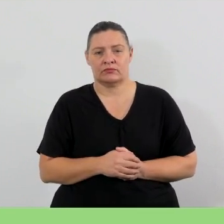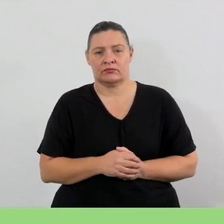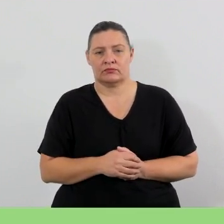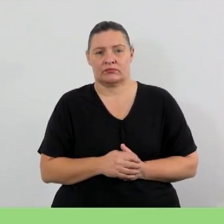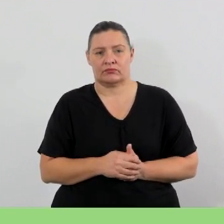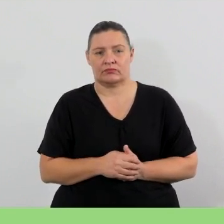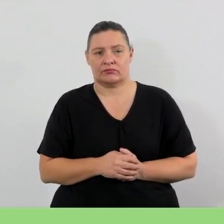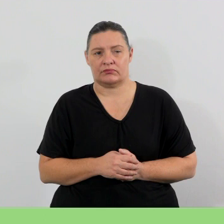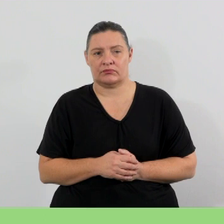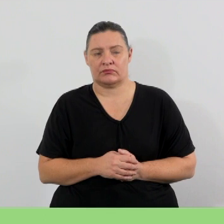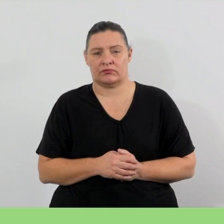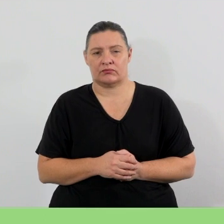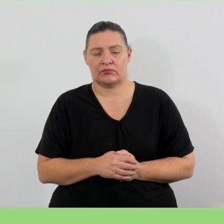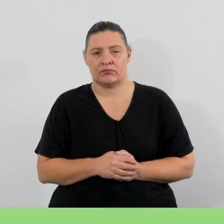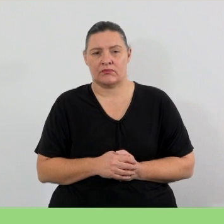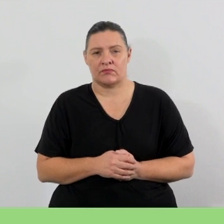overgrazing